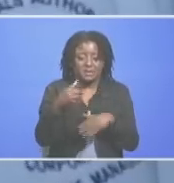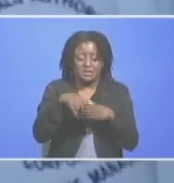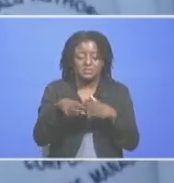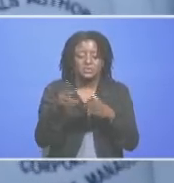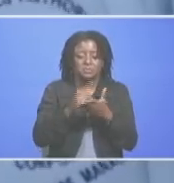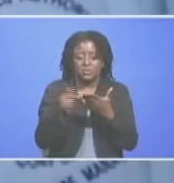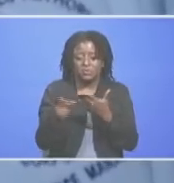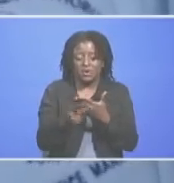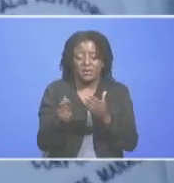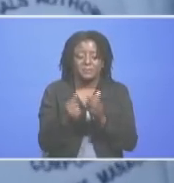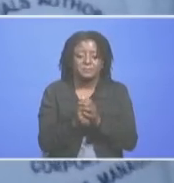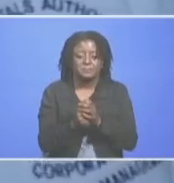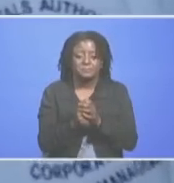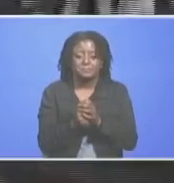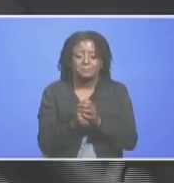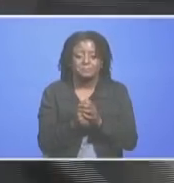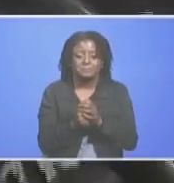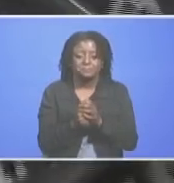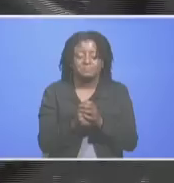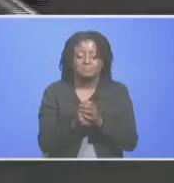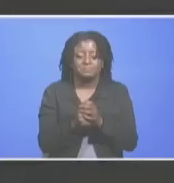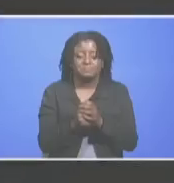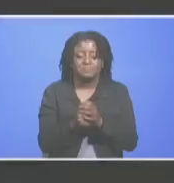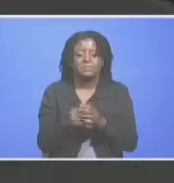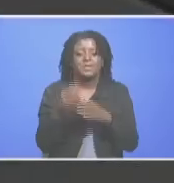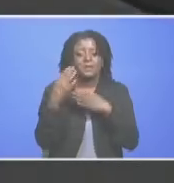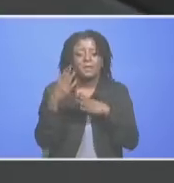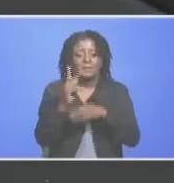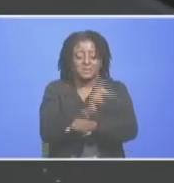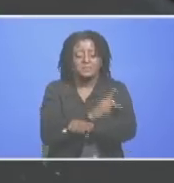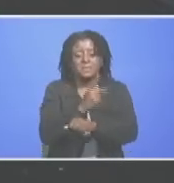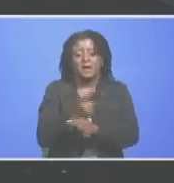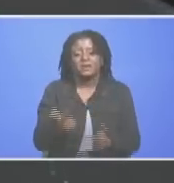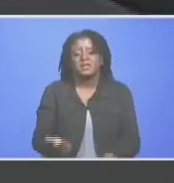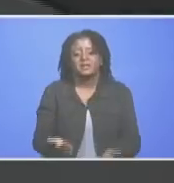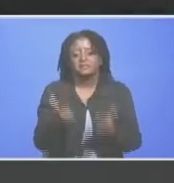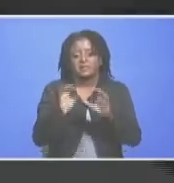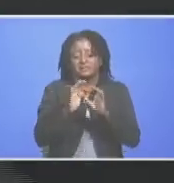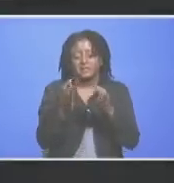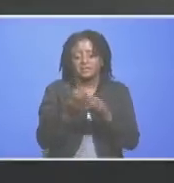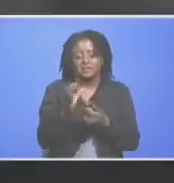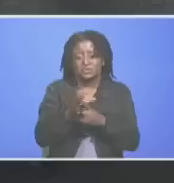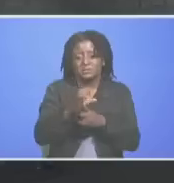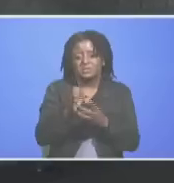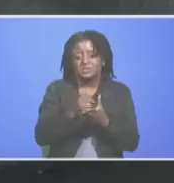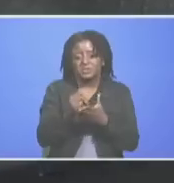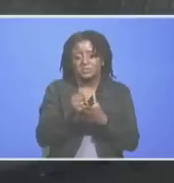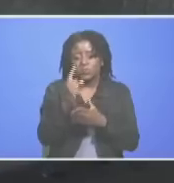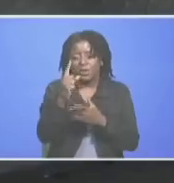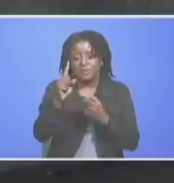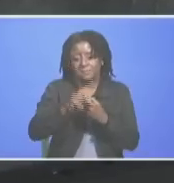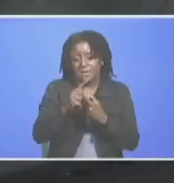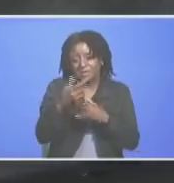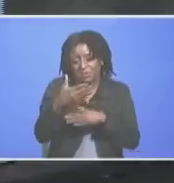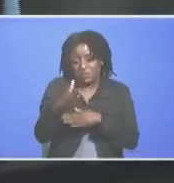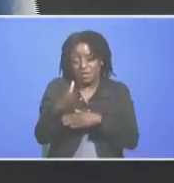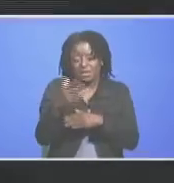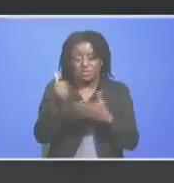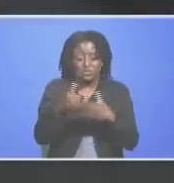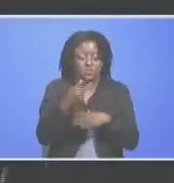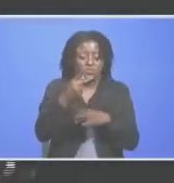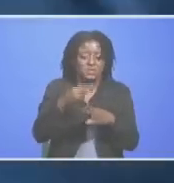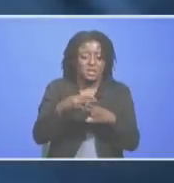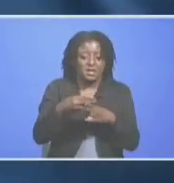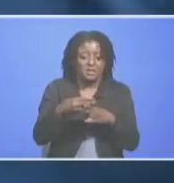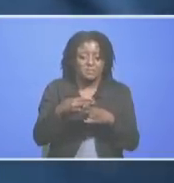players to where they need to be. The Bahamas Powerlifting Federation's championships just over a month away, and there's a new name you